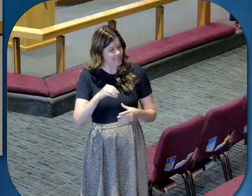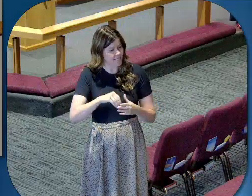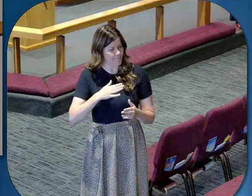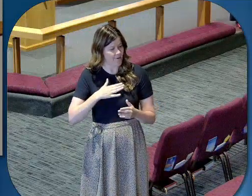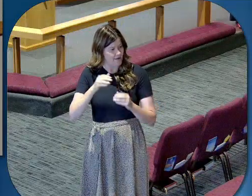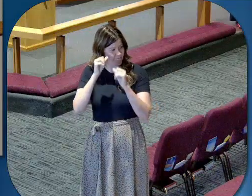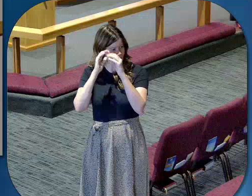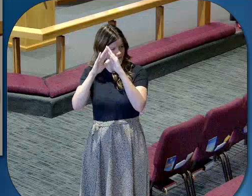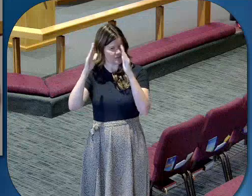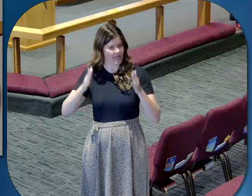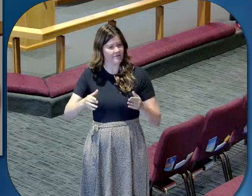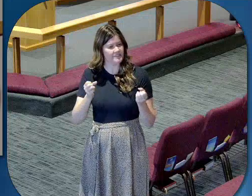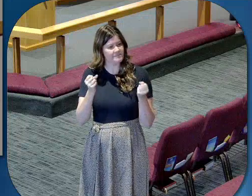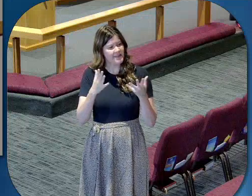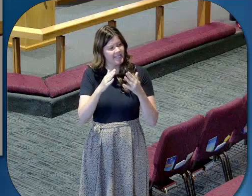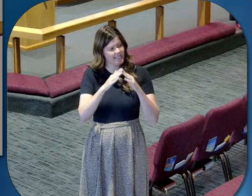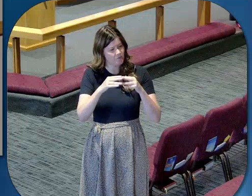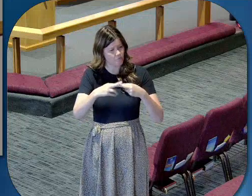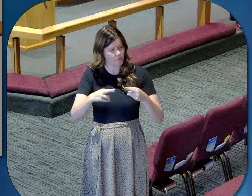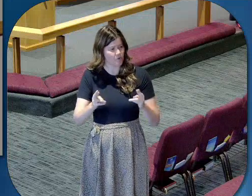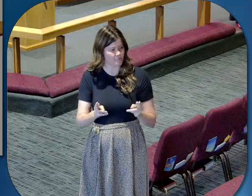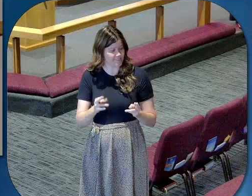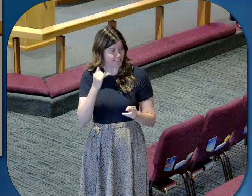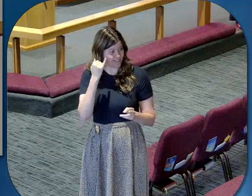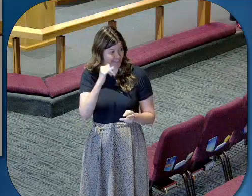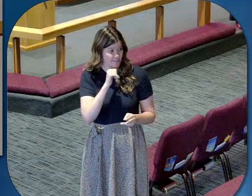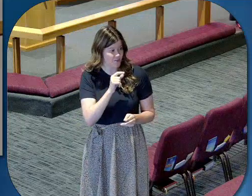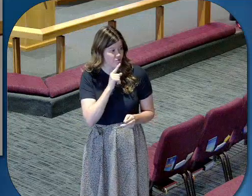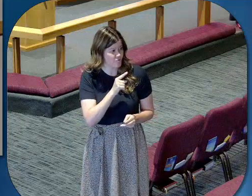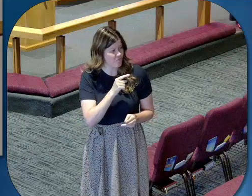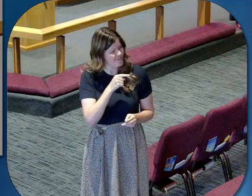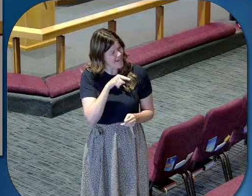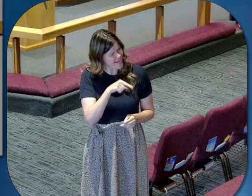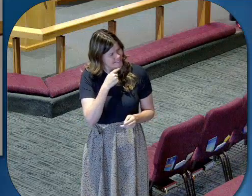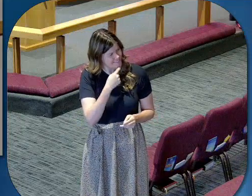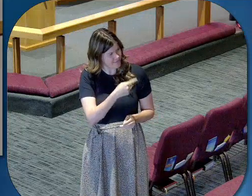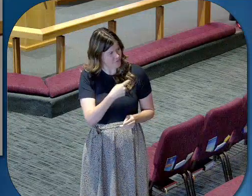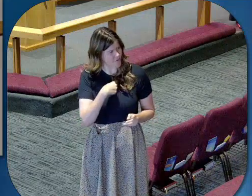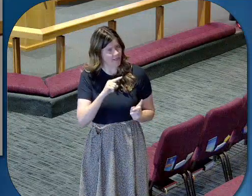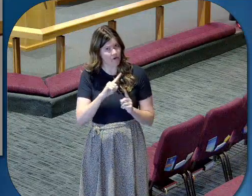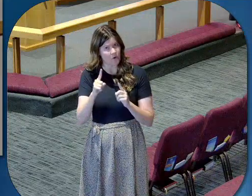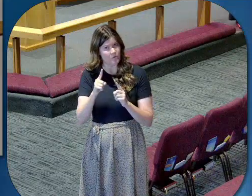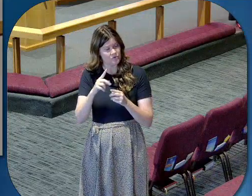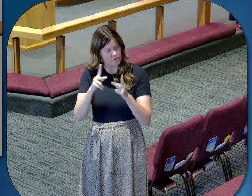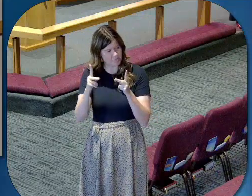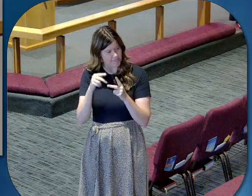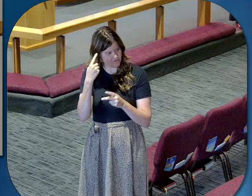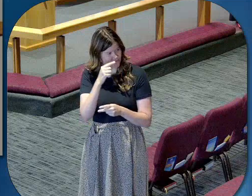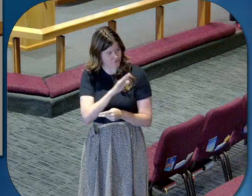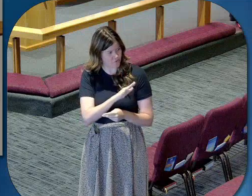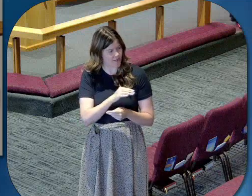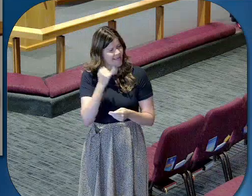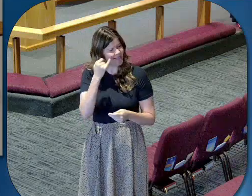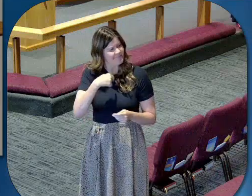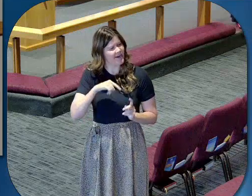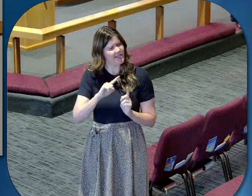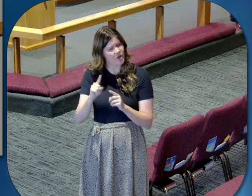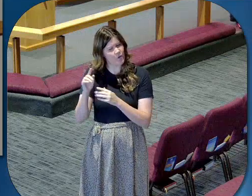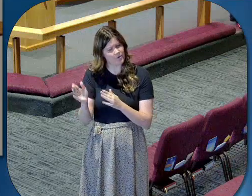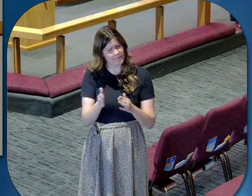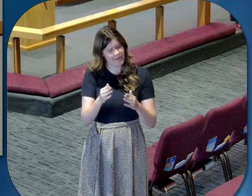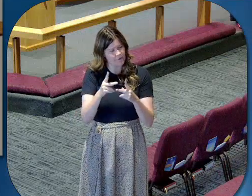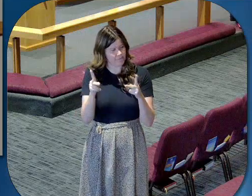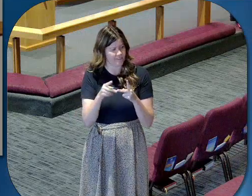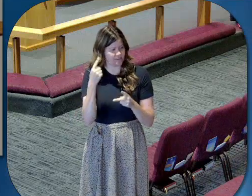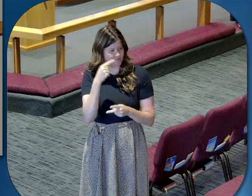house are many rooms. If it were not so, would I have told you that I go to prepare a place for you? And if I go and prepare a place